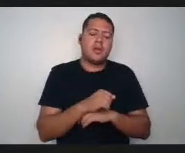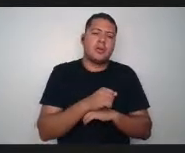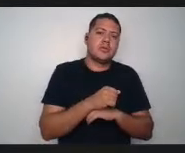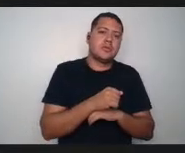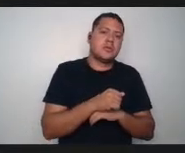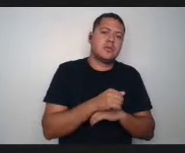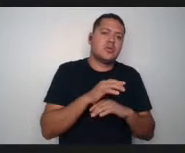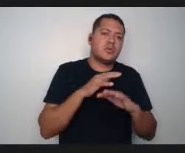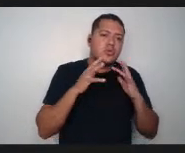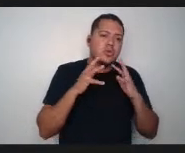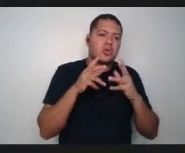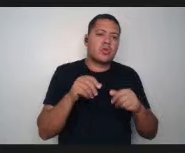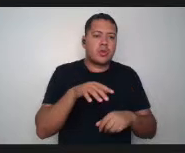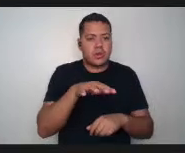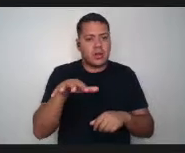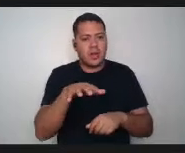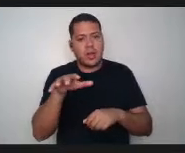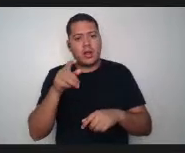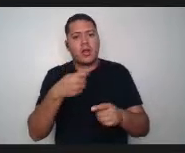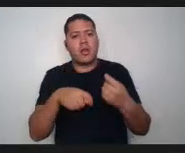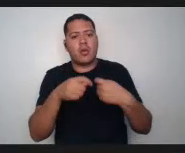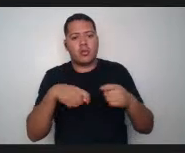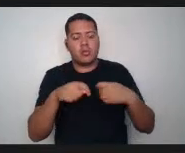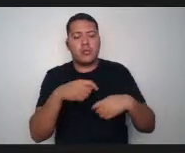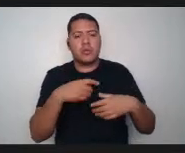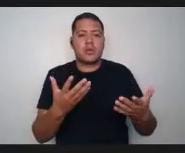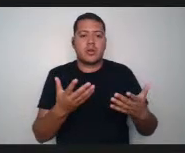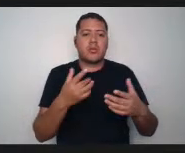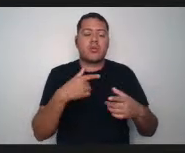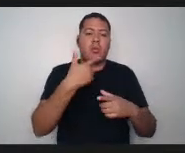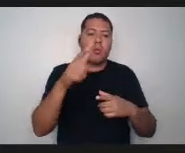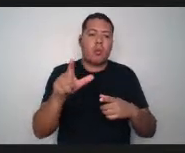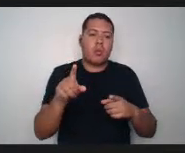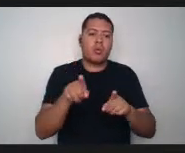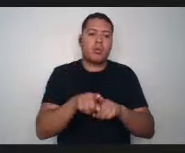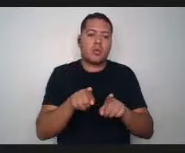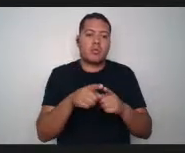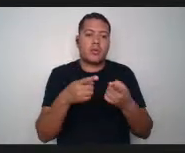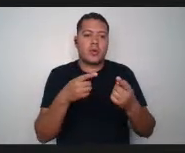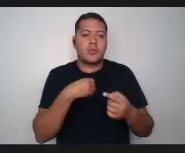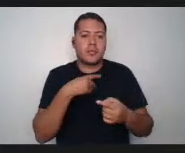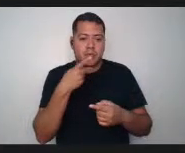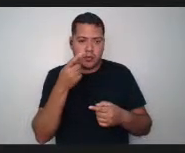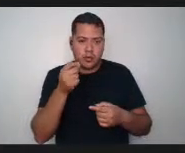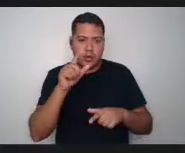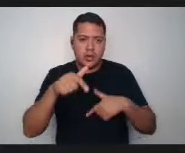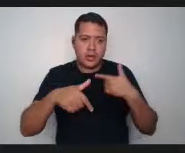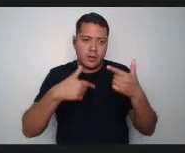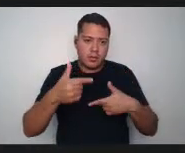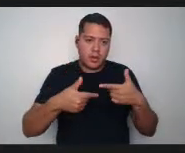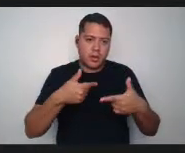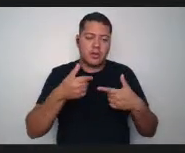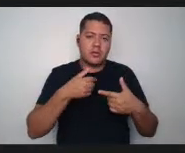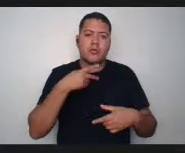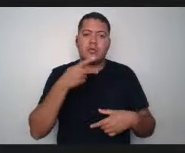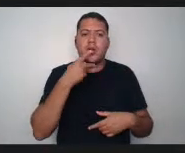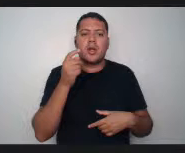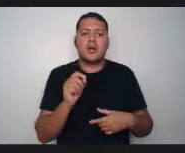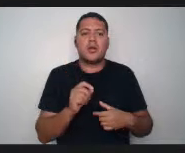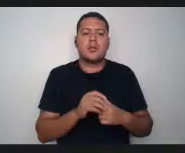are basically in every sector of the economy nowadays. Another issue is, when I talk about